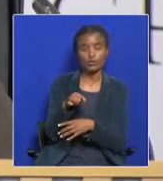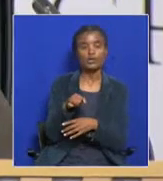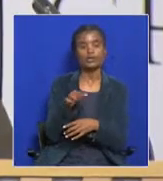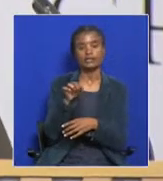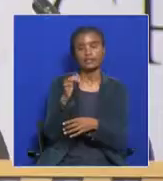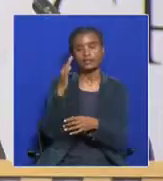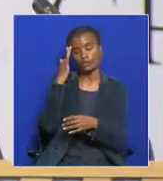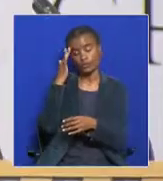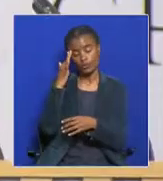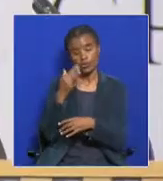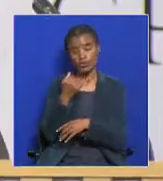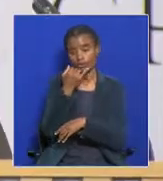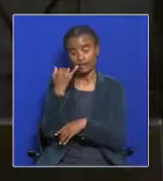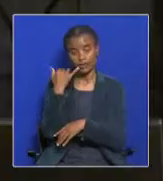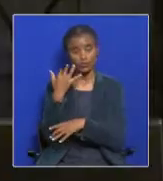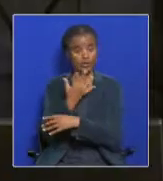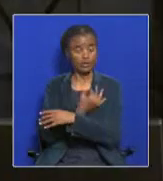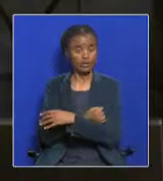lost.